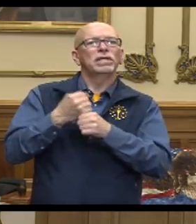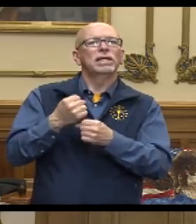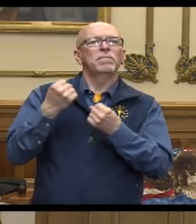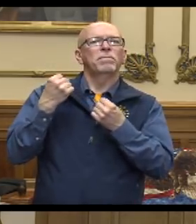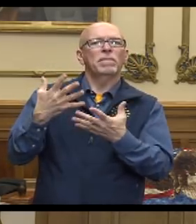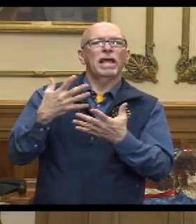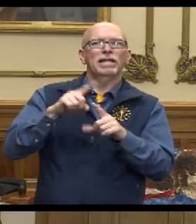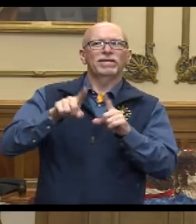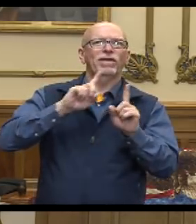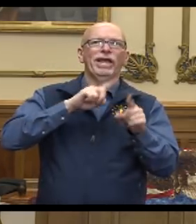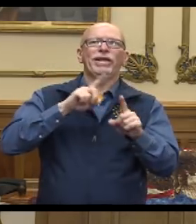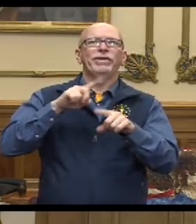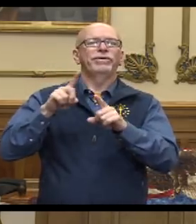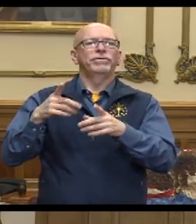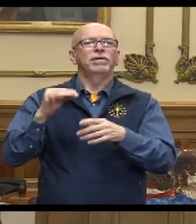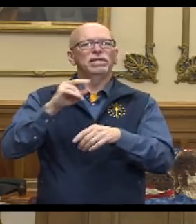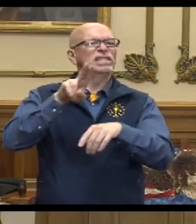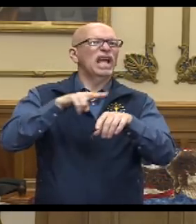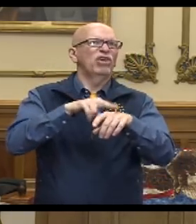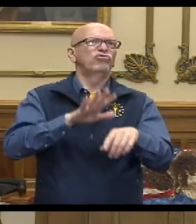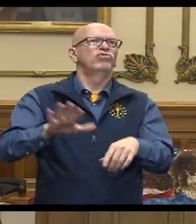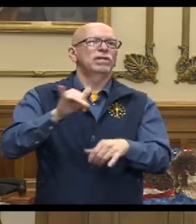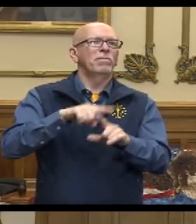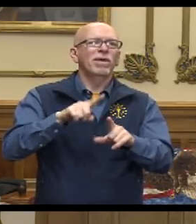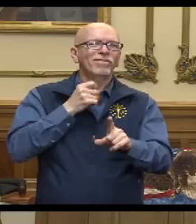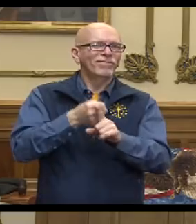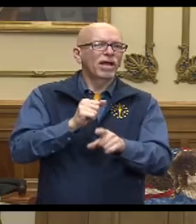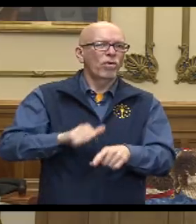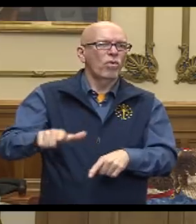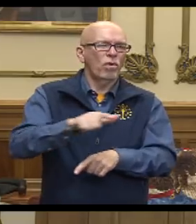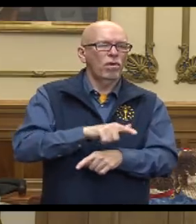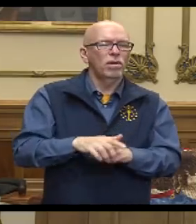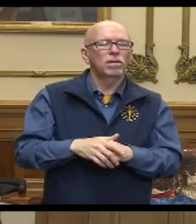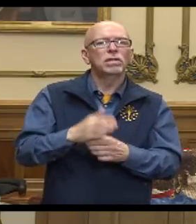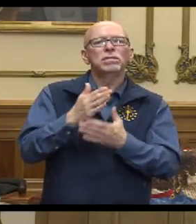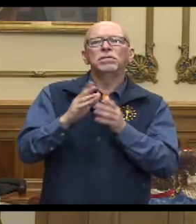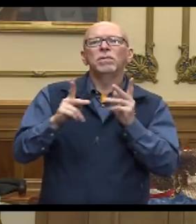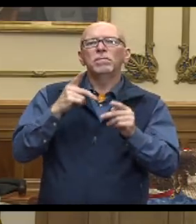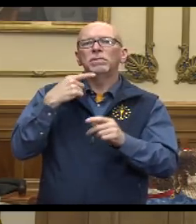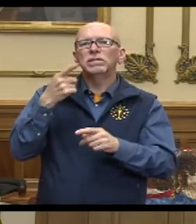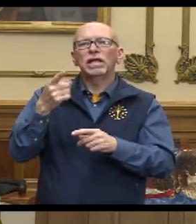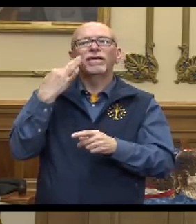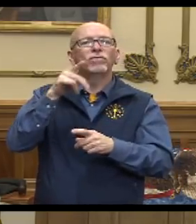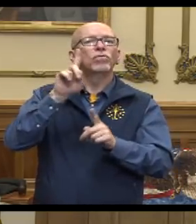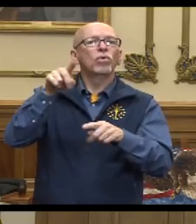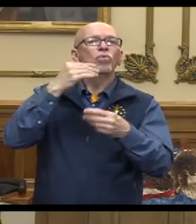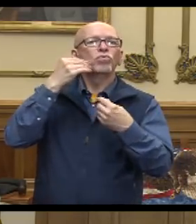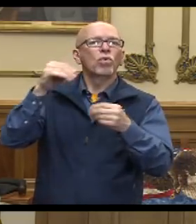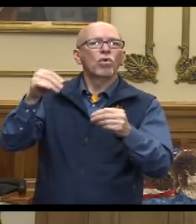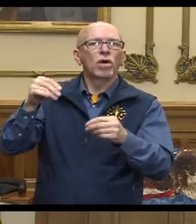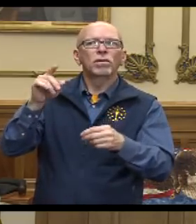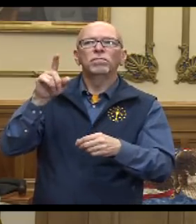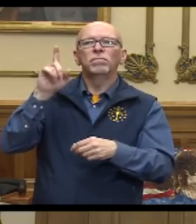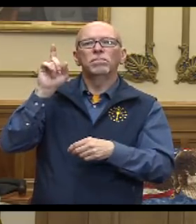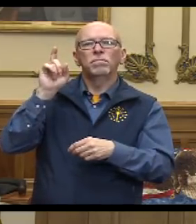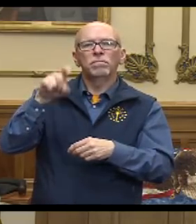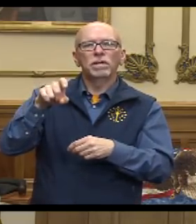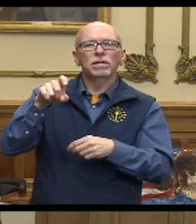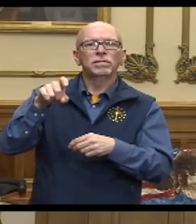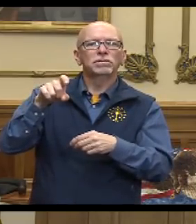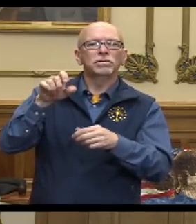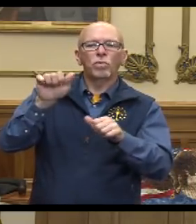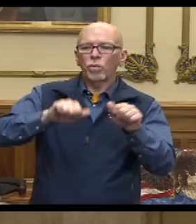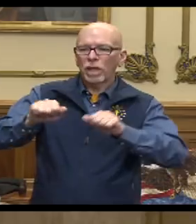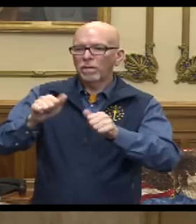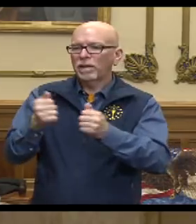different answers, and this is national actually, but affects us all. Some people say when you grocery shop, you have to take it home and wipe everything